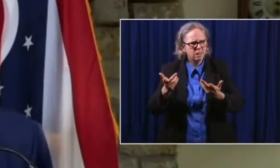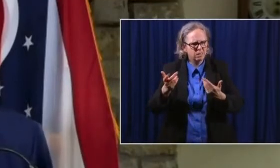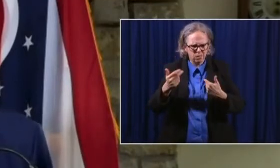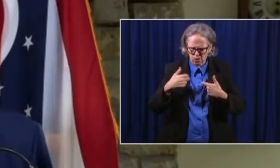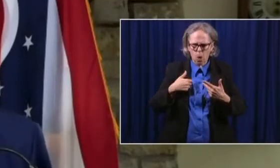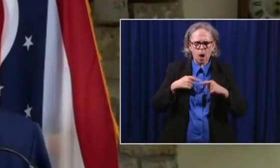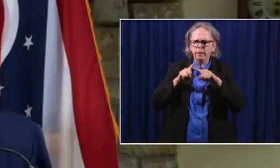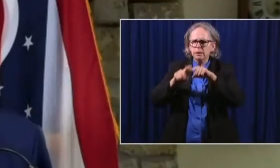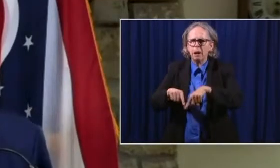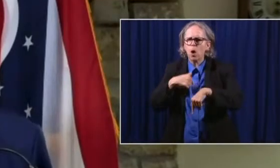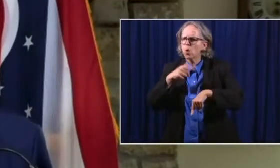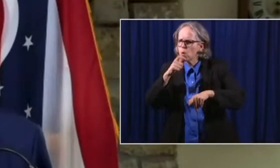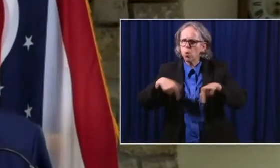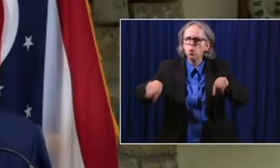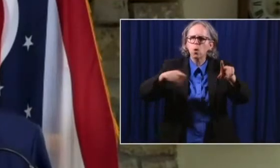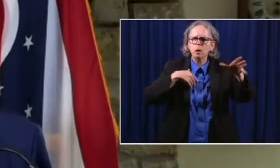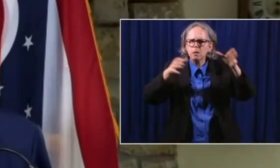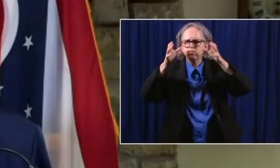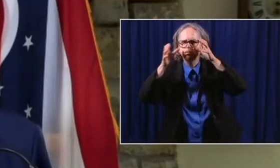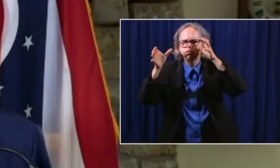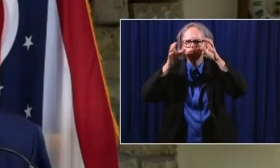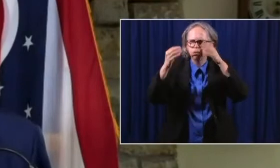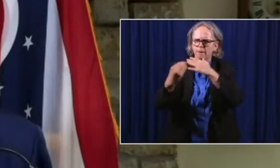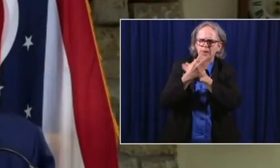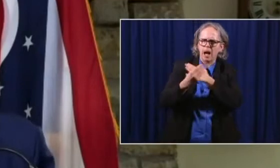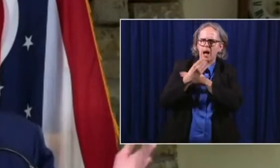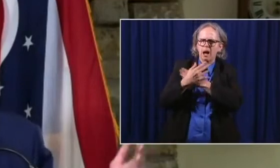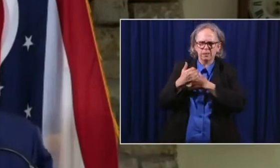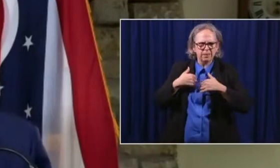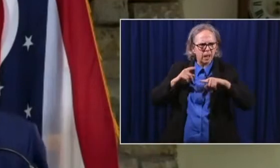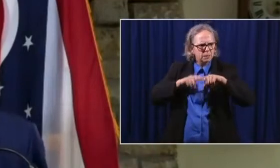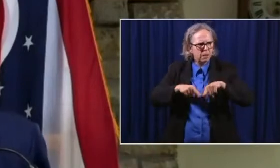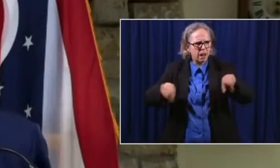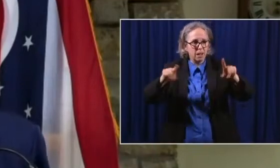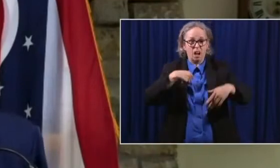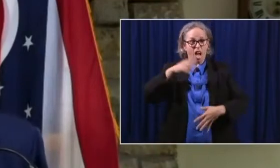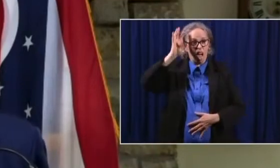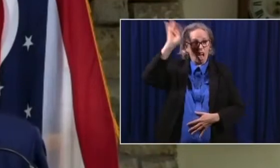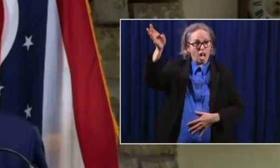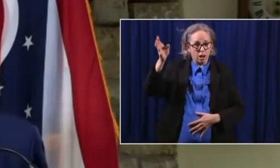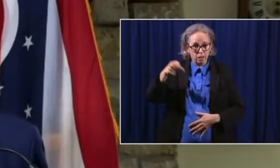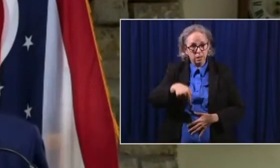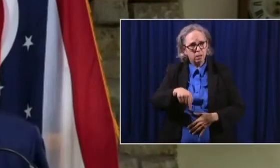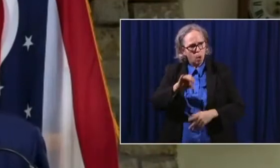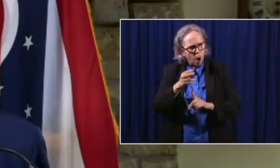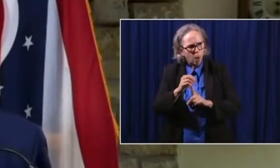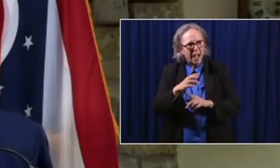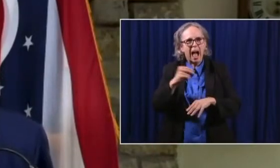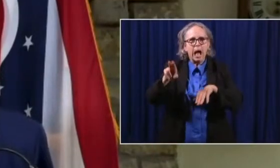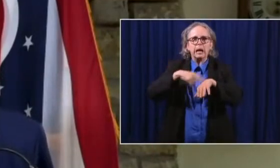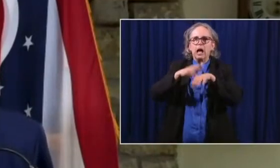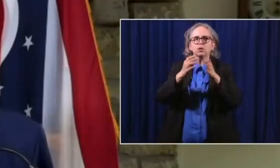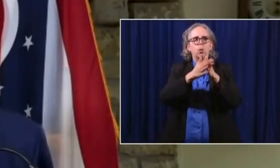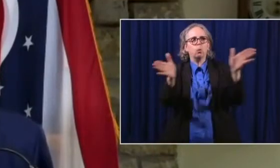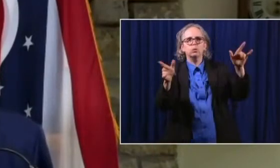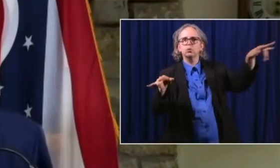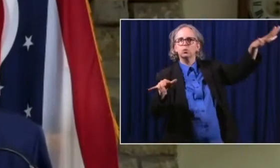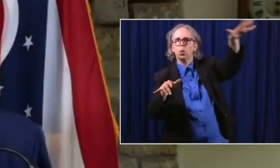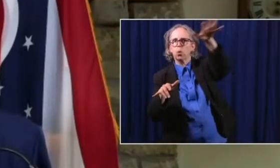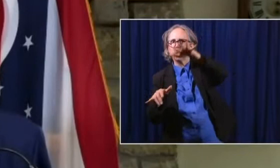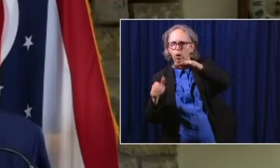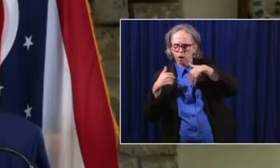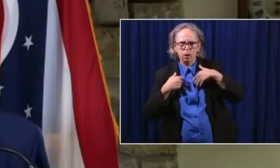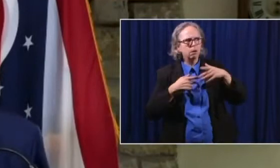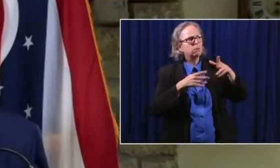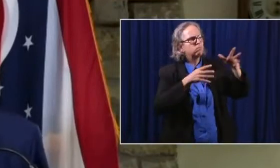are relying on. We are relying on the best minds in Ohio and across the country in the medical community and the public health